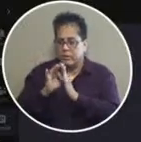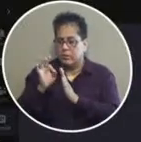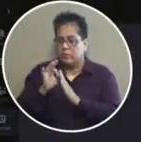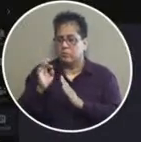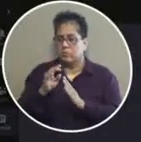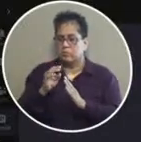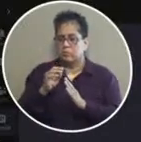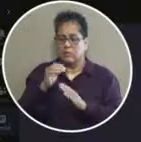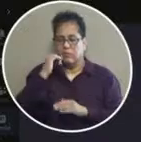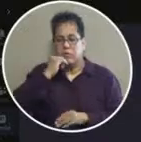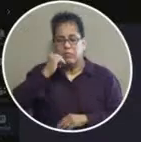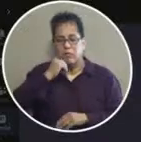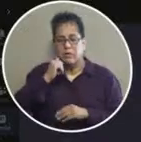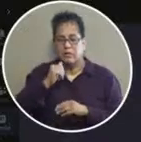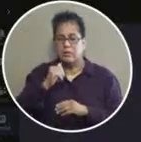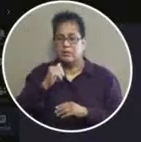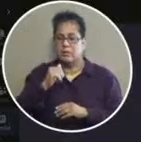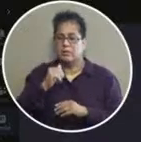our daily count?